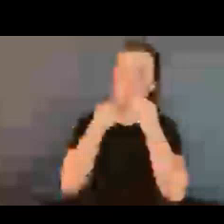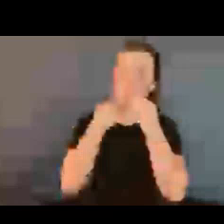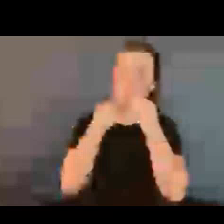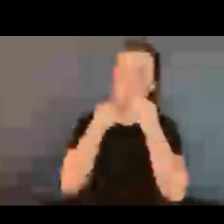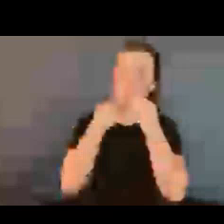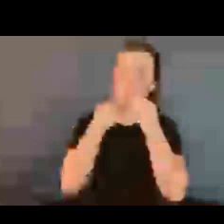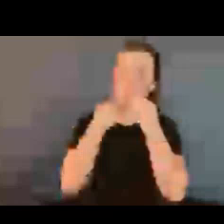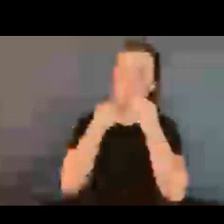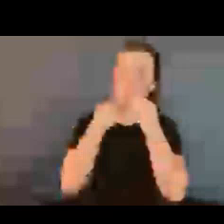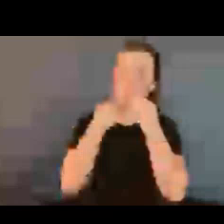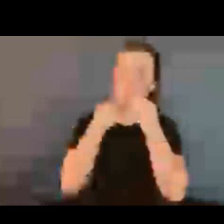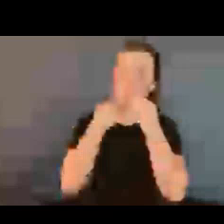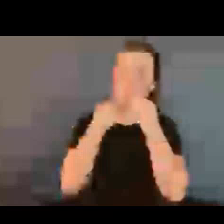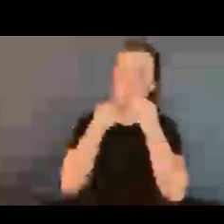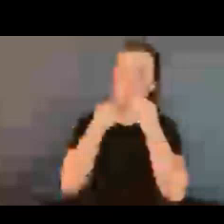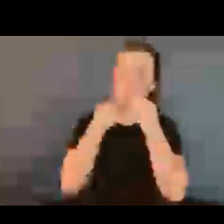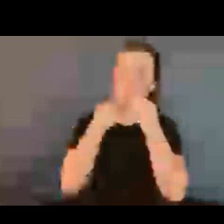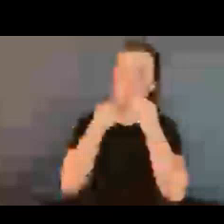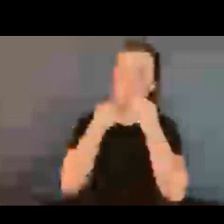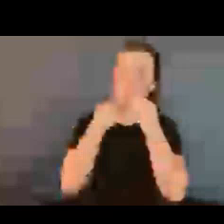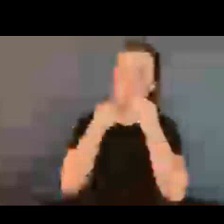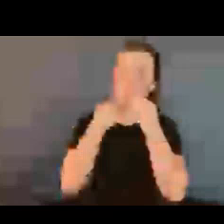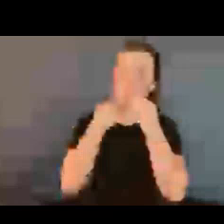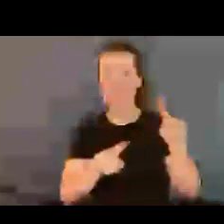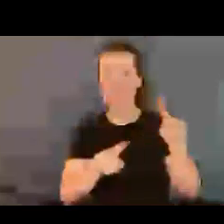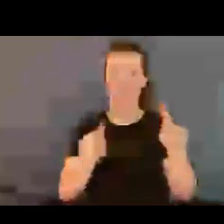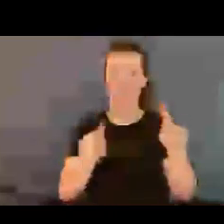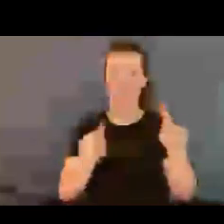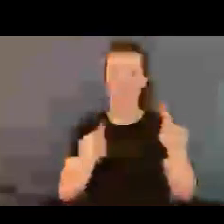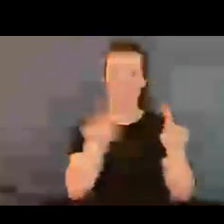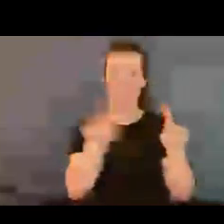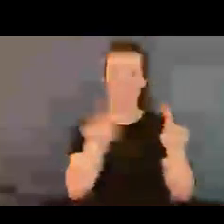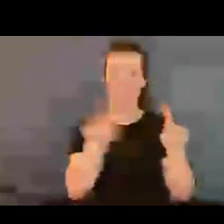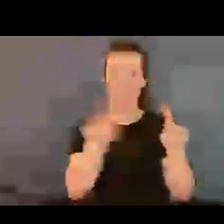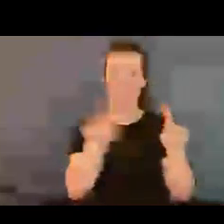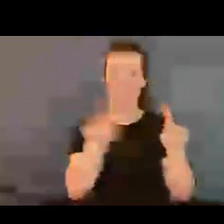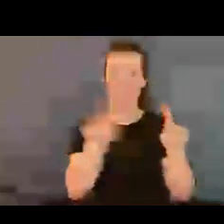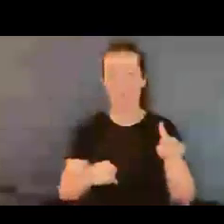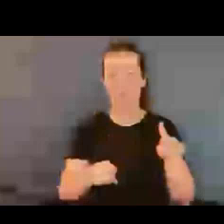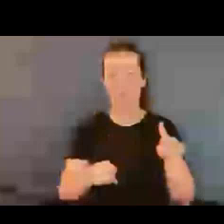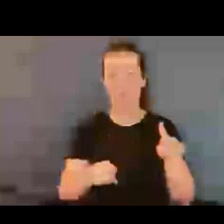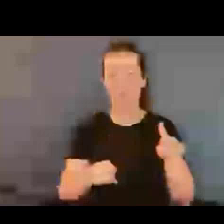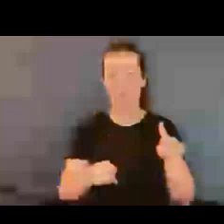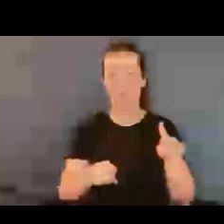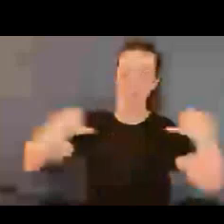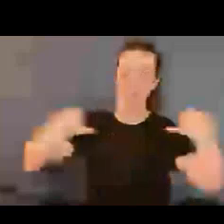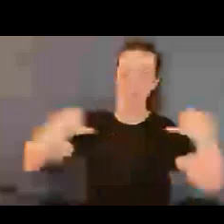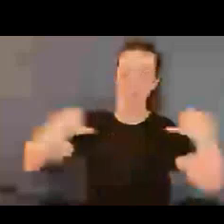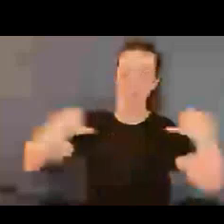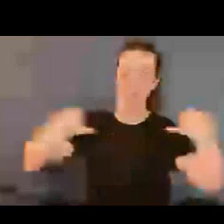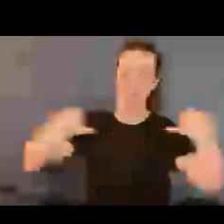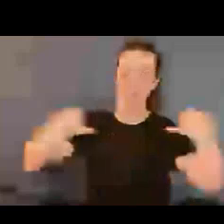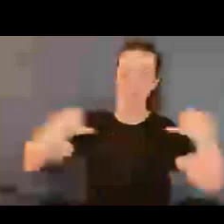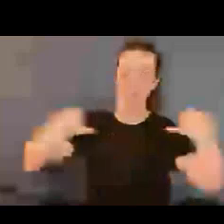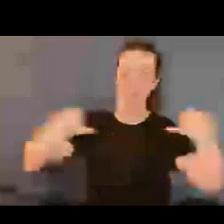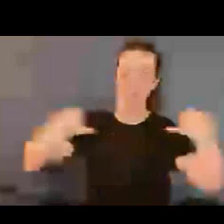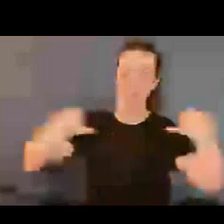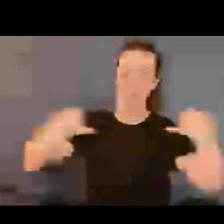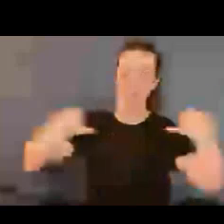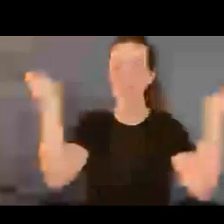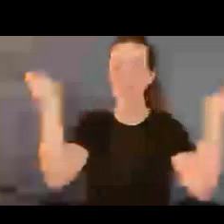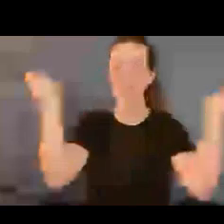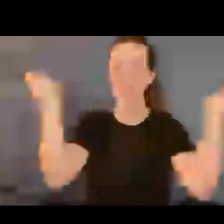switchbacks and happily cross the finish line, and then celebrate and take care of yourself and know that you just conquered one of the